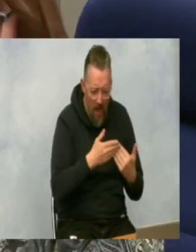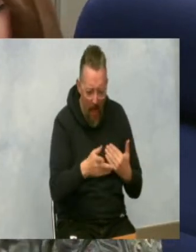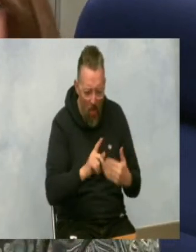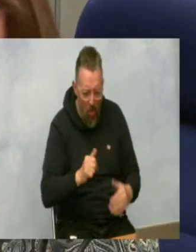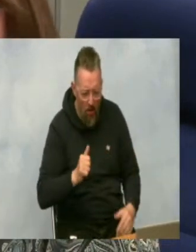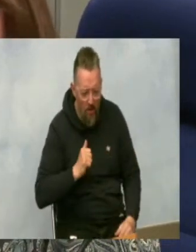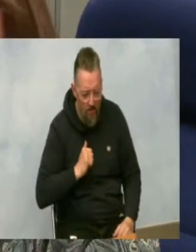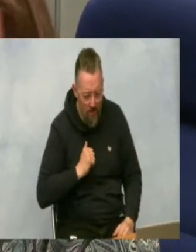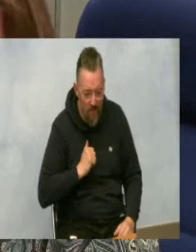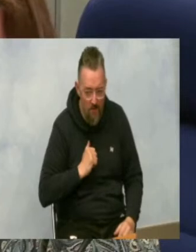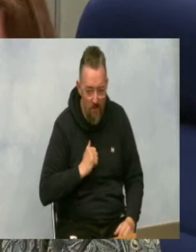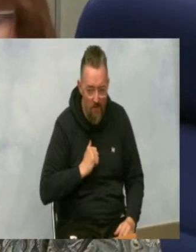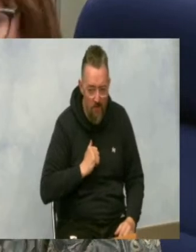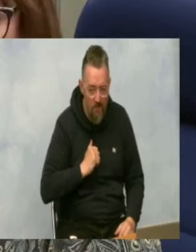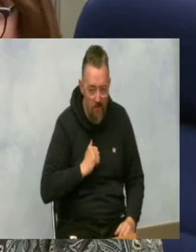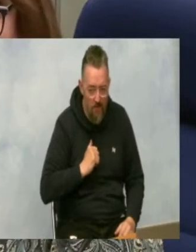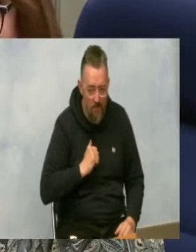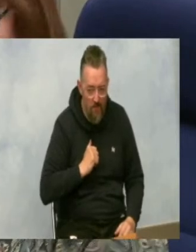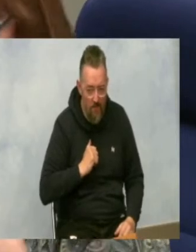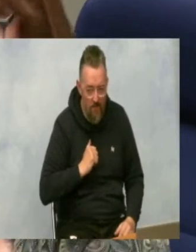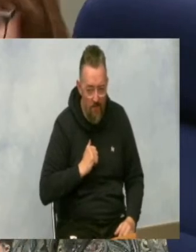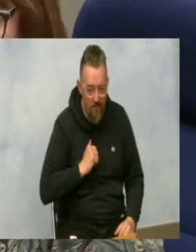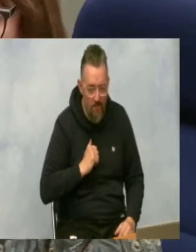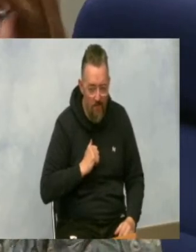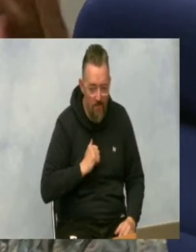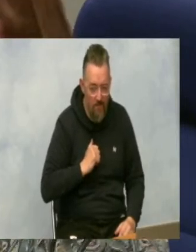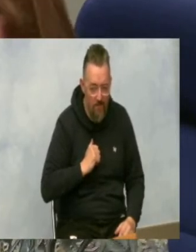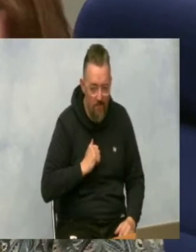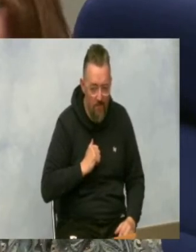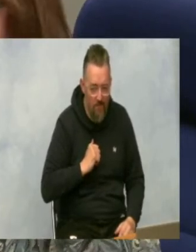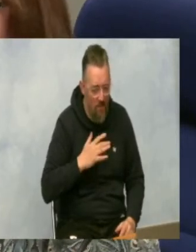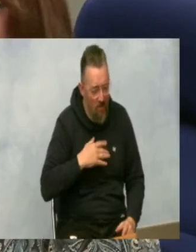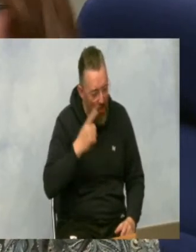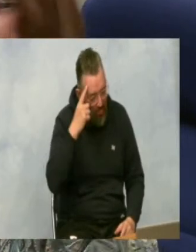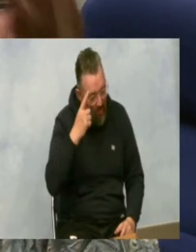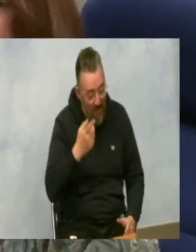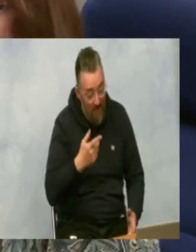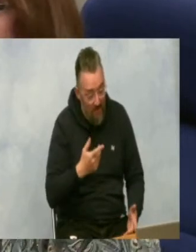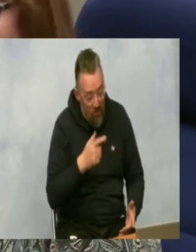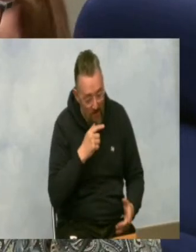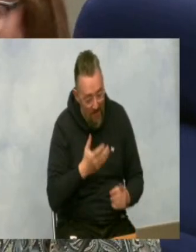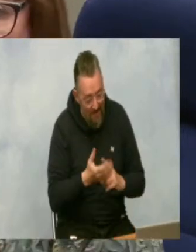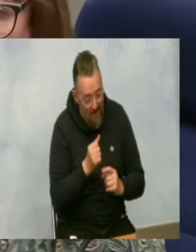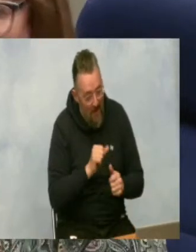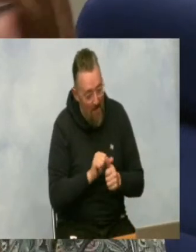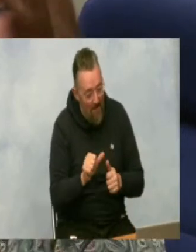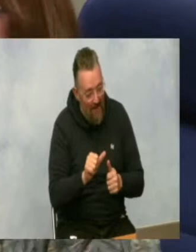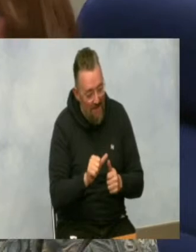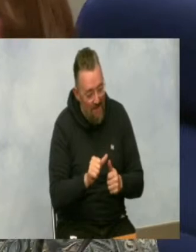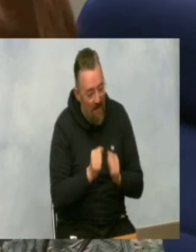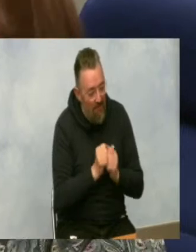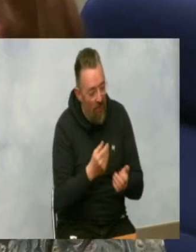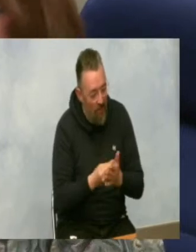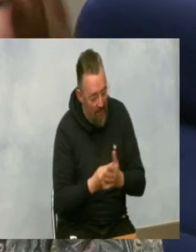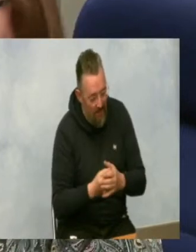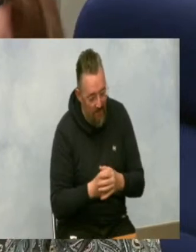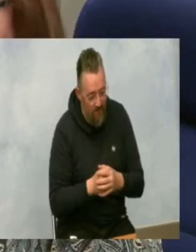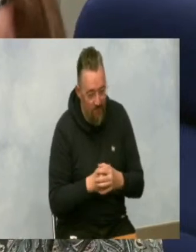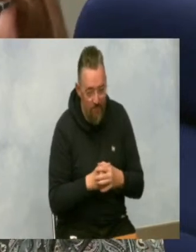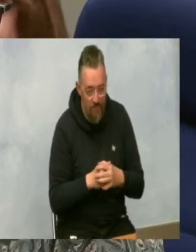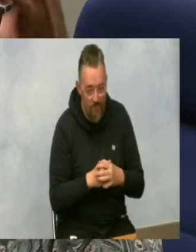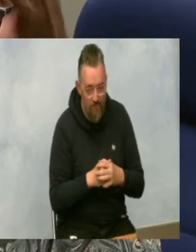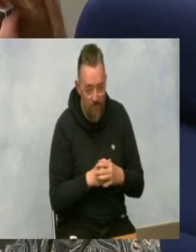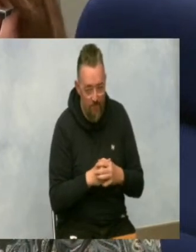was marketed for. I just don't think we're getting the best bang for our buck, as somebody said yesterday in